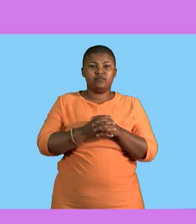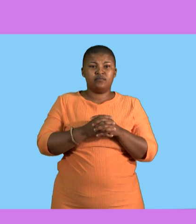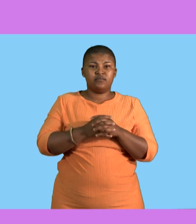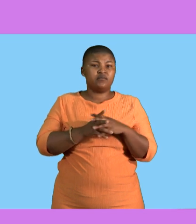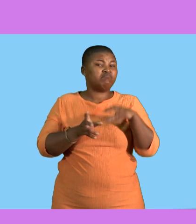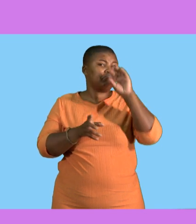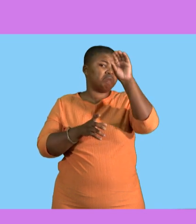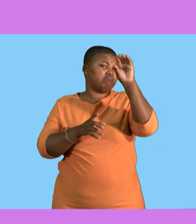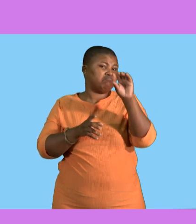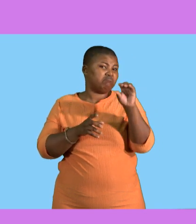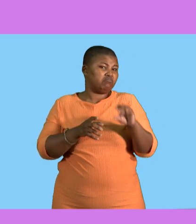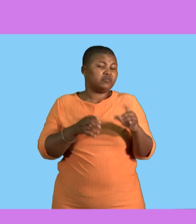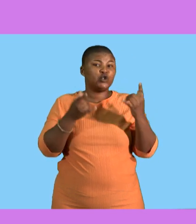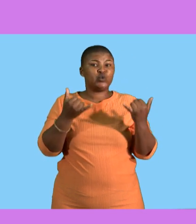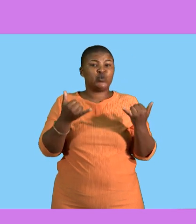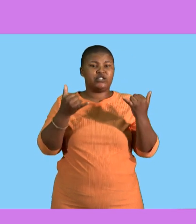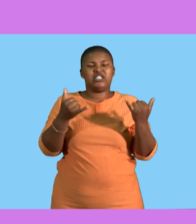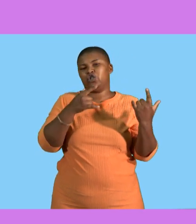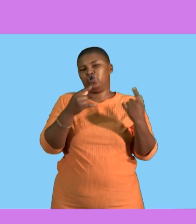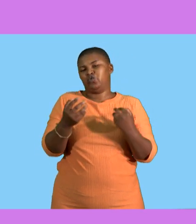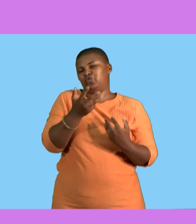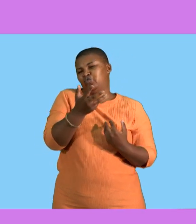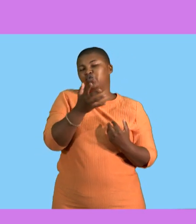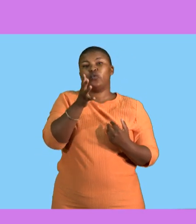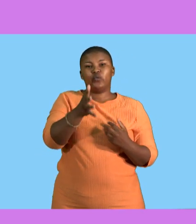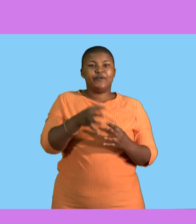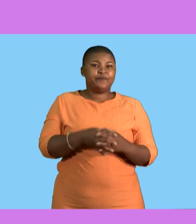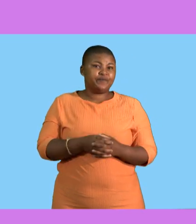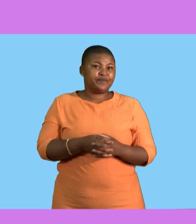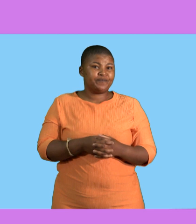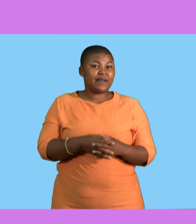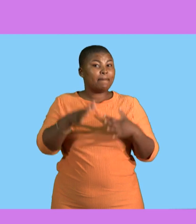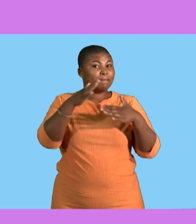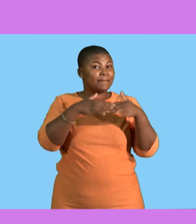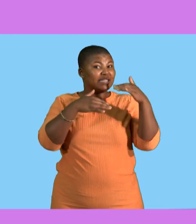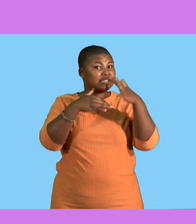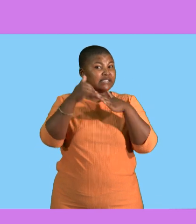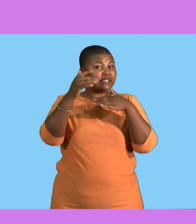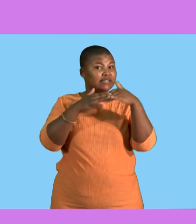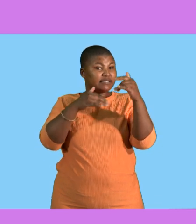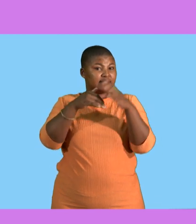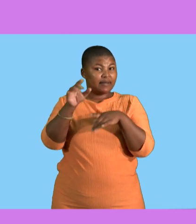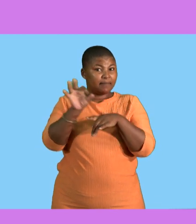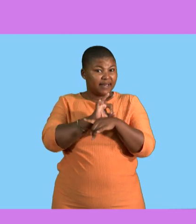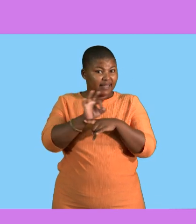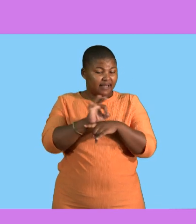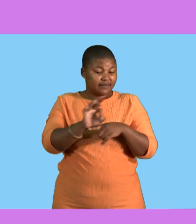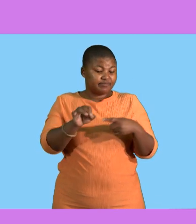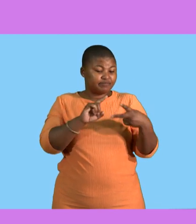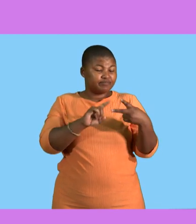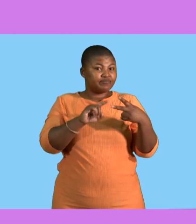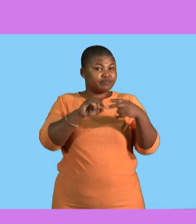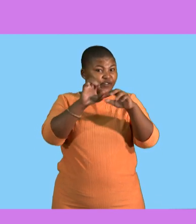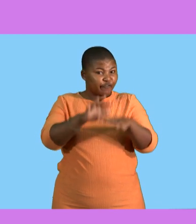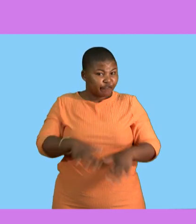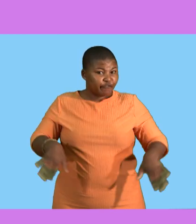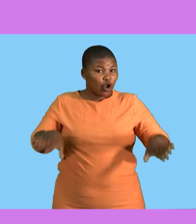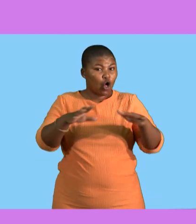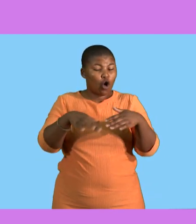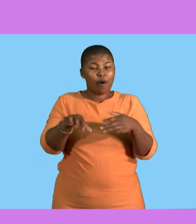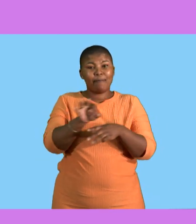That is our menu for today. First of all, we're going to look at building plans, then we're moving to floor